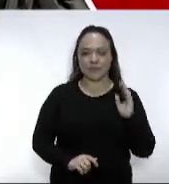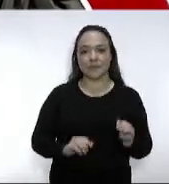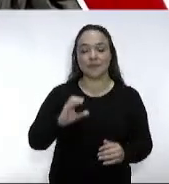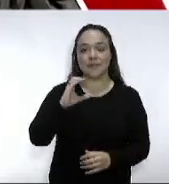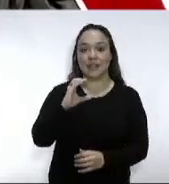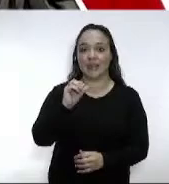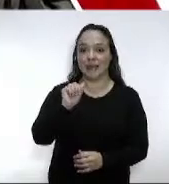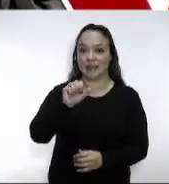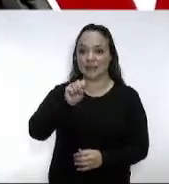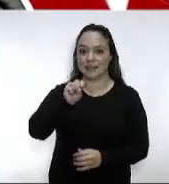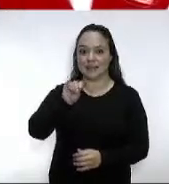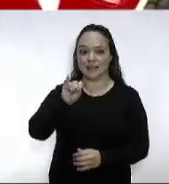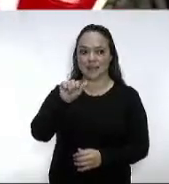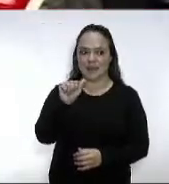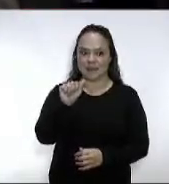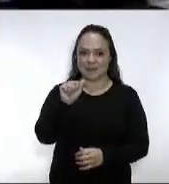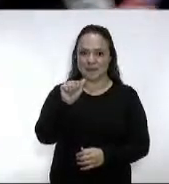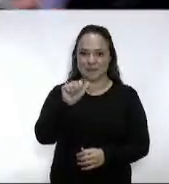Cássia Chagas Dante.